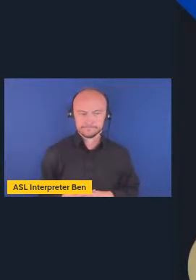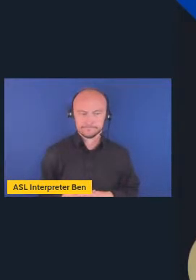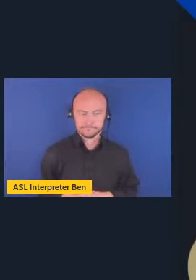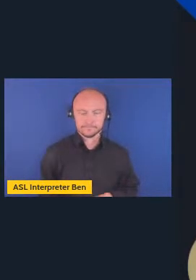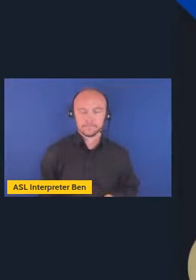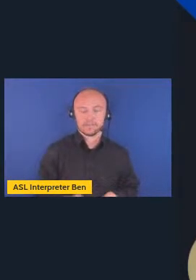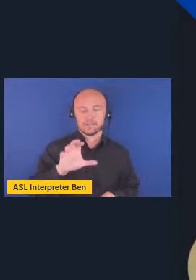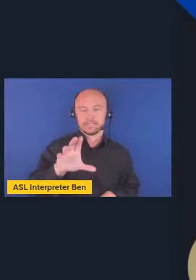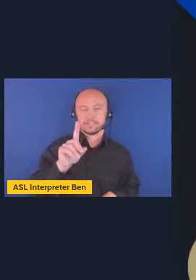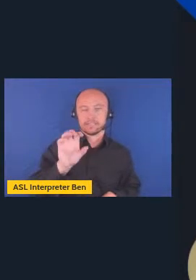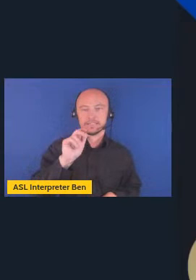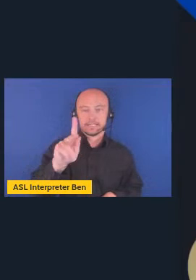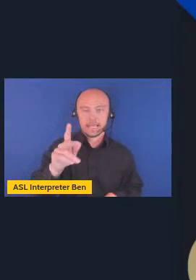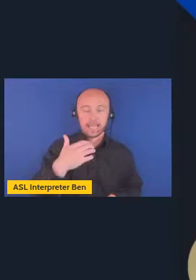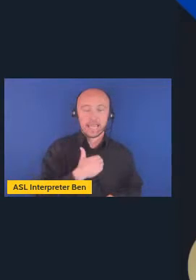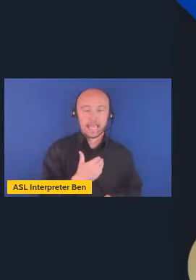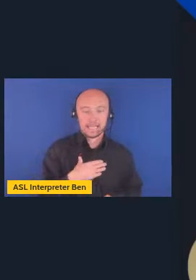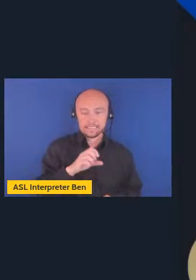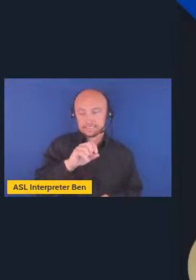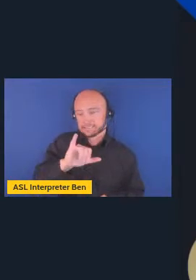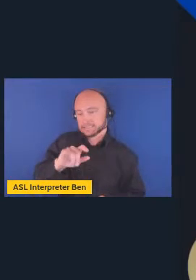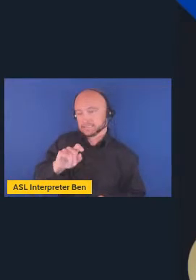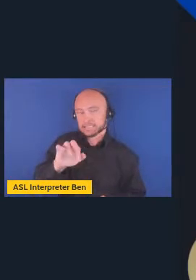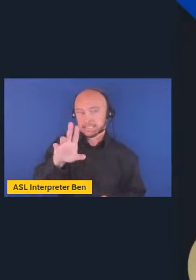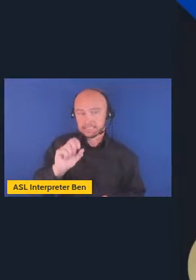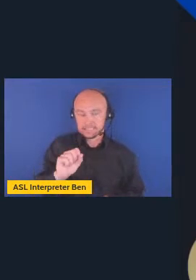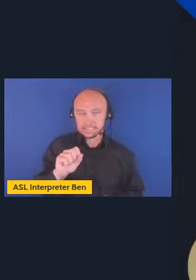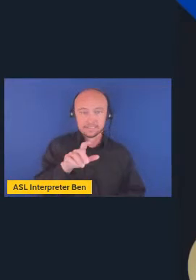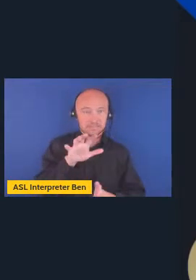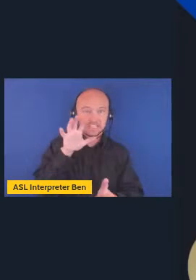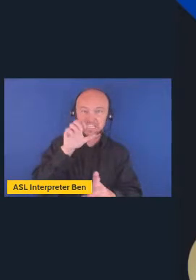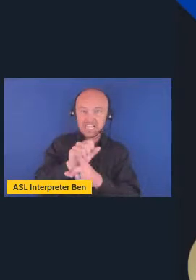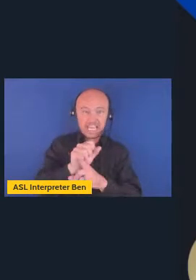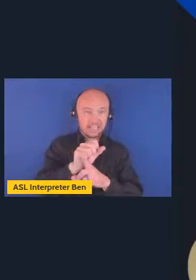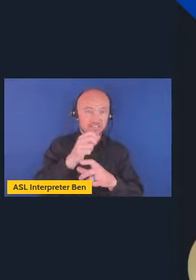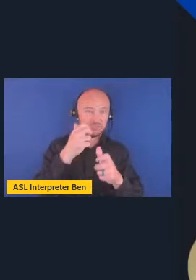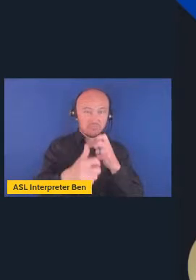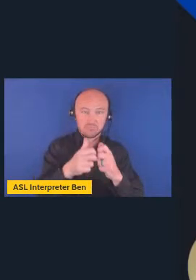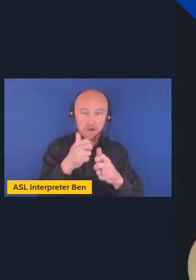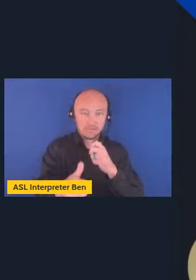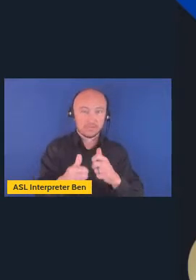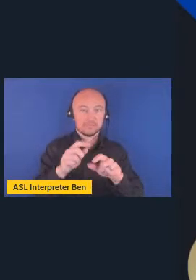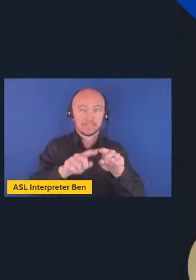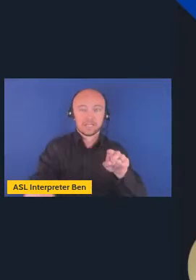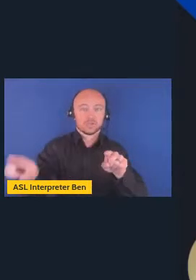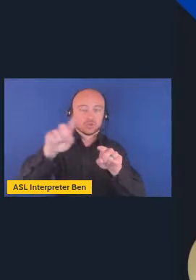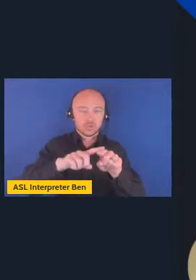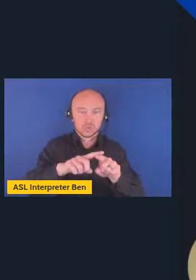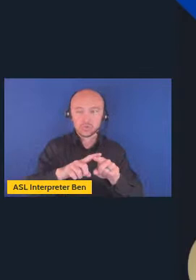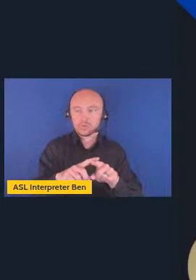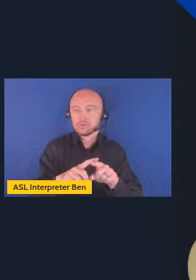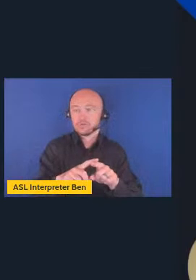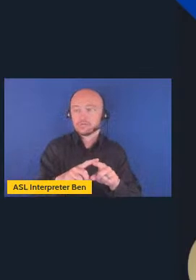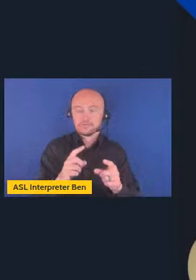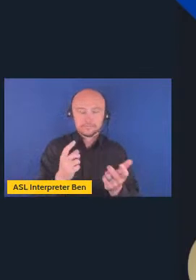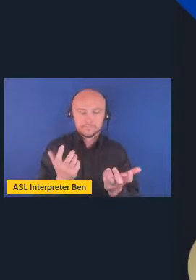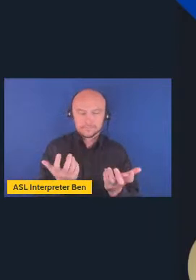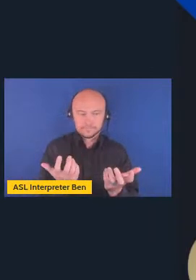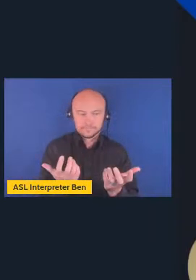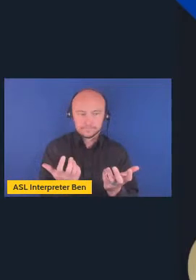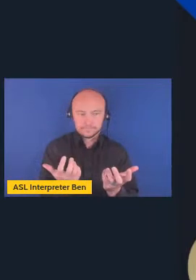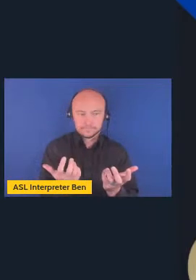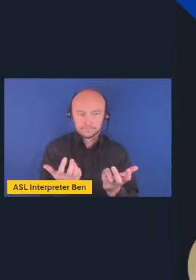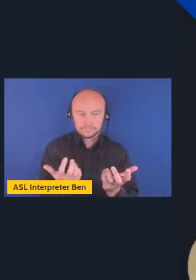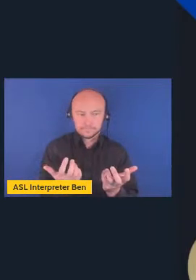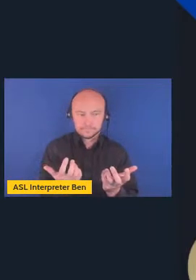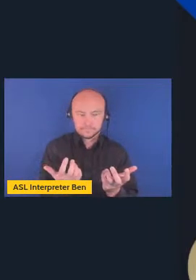CDK also has a synthesis, so it is able to catch issues like circular dependencies or just malformed, I guess,